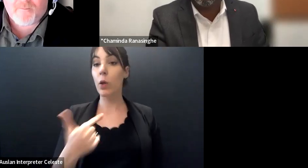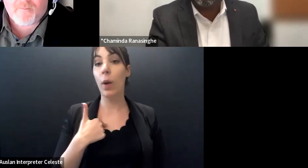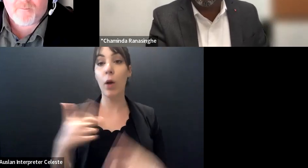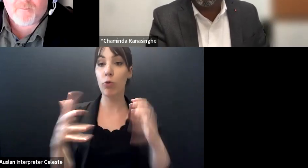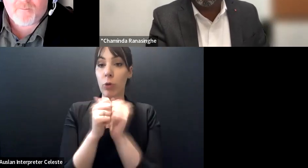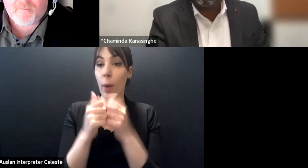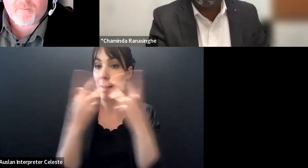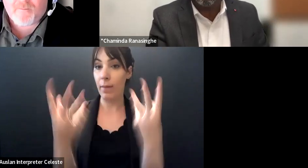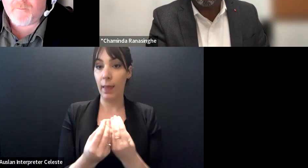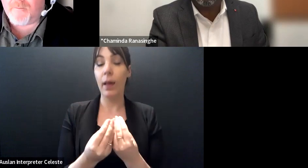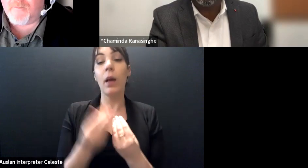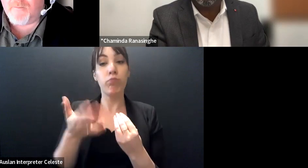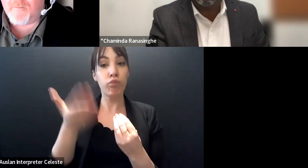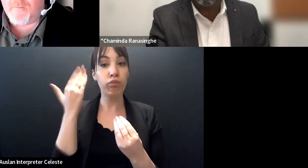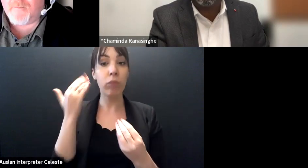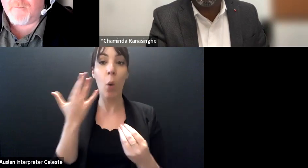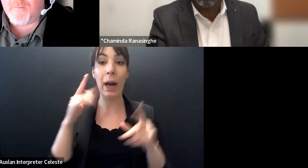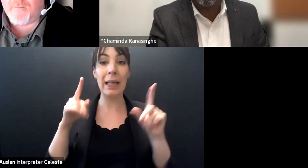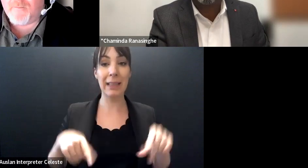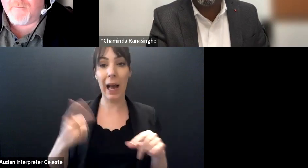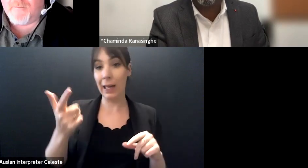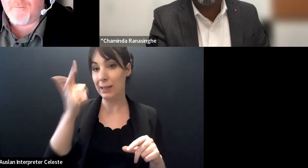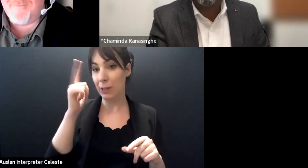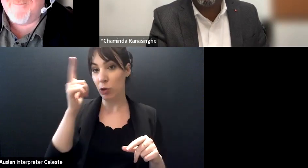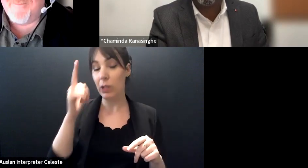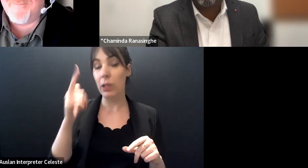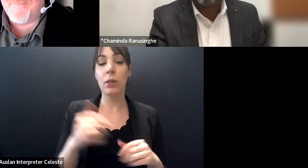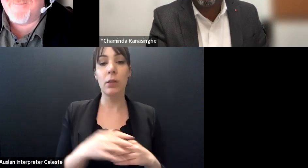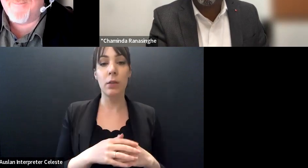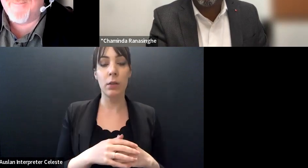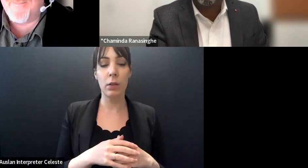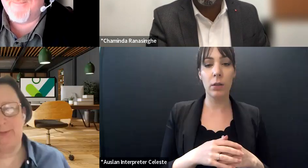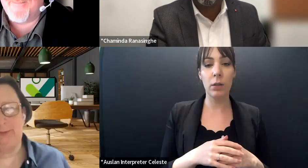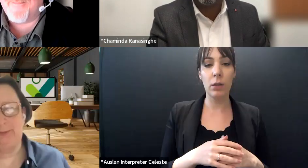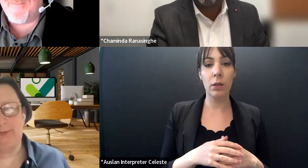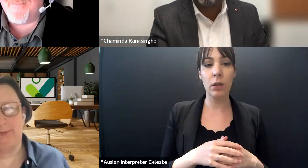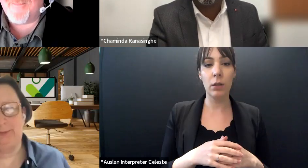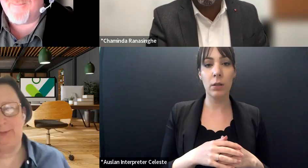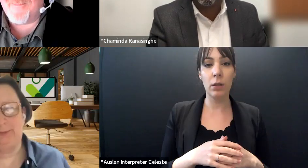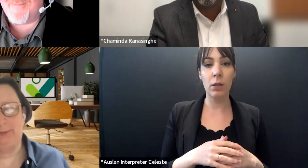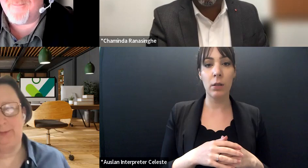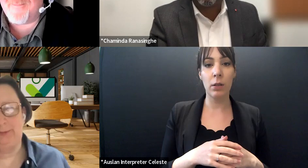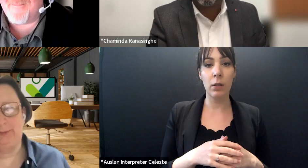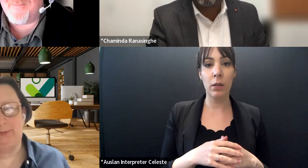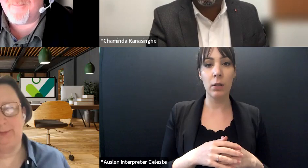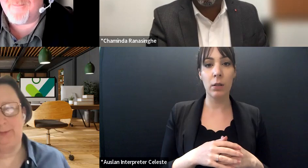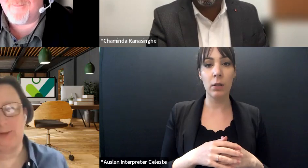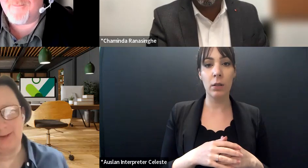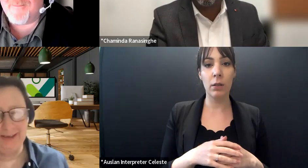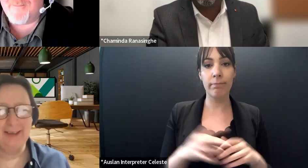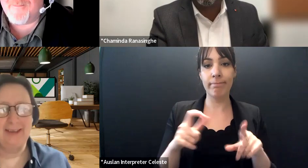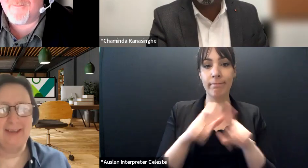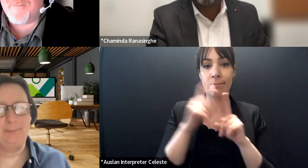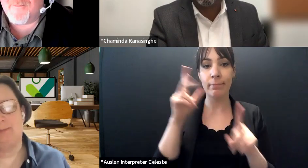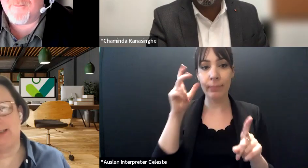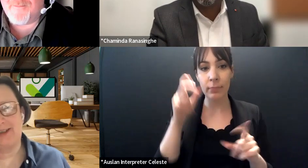teaching, I call it the era of BG before Google, where you had to physically